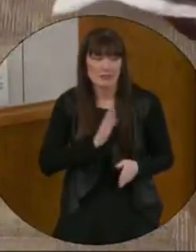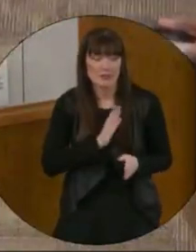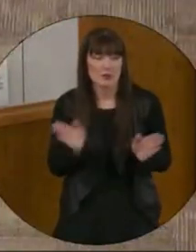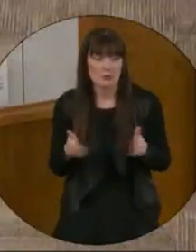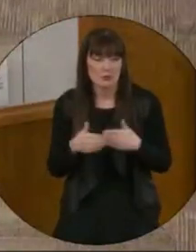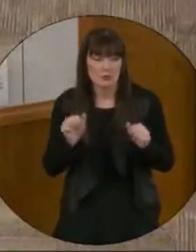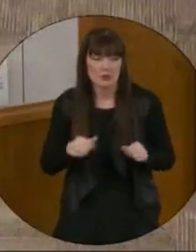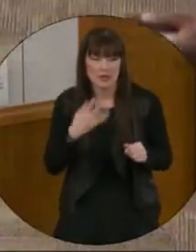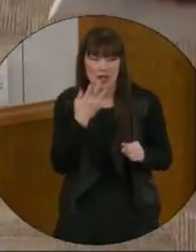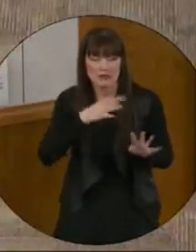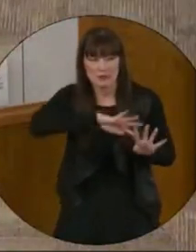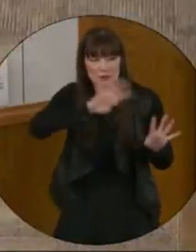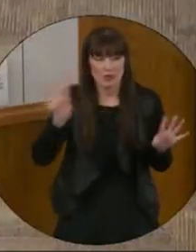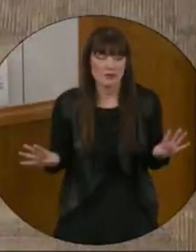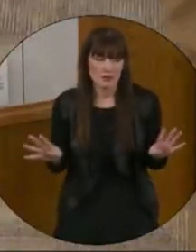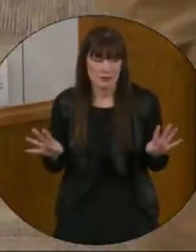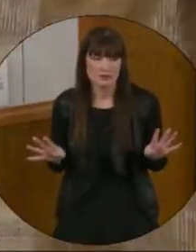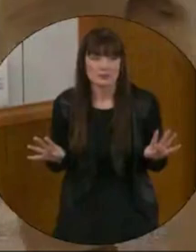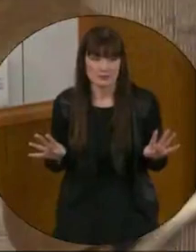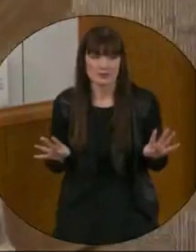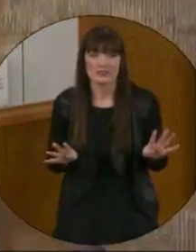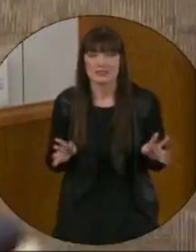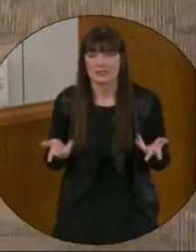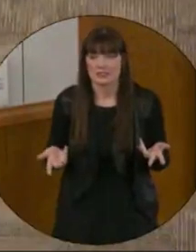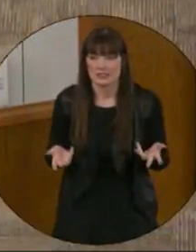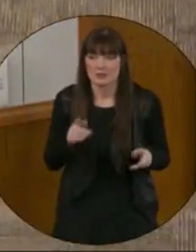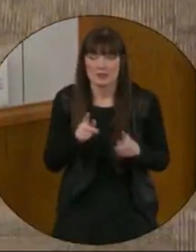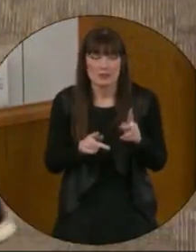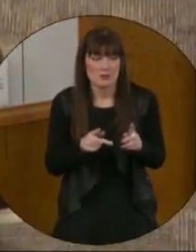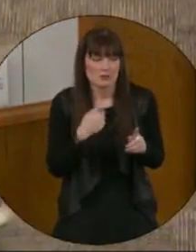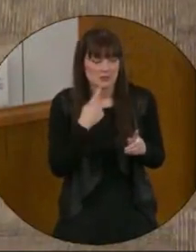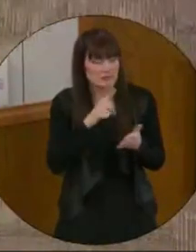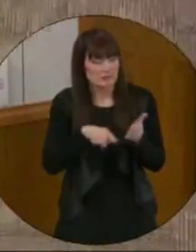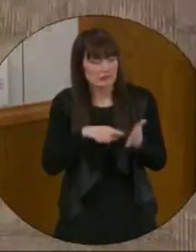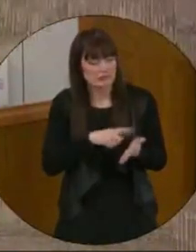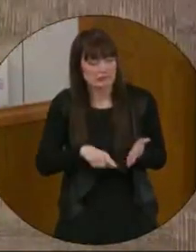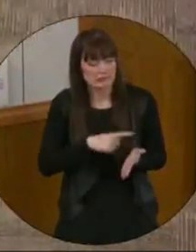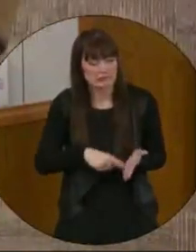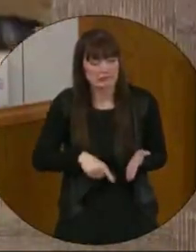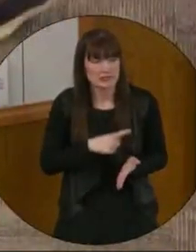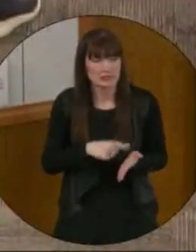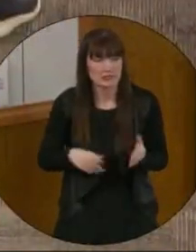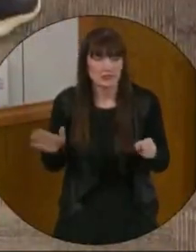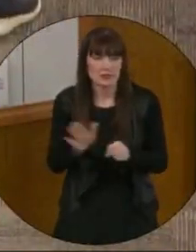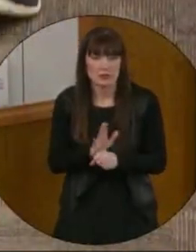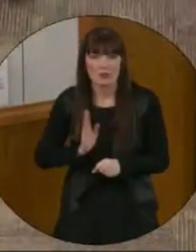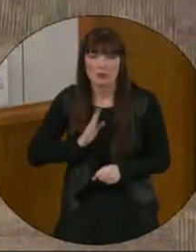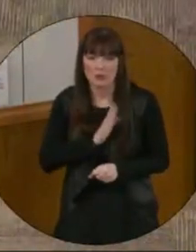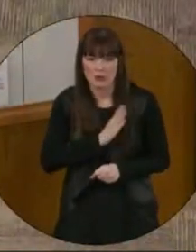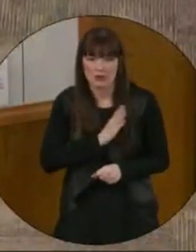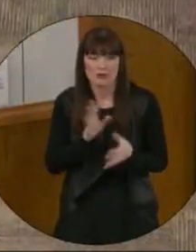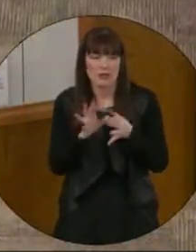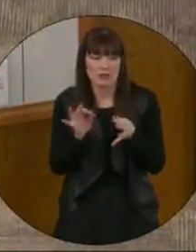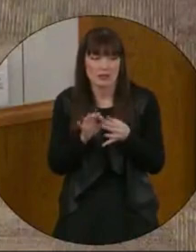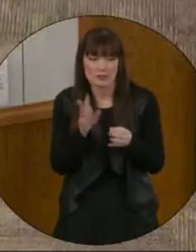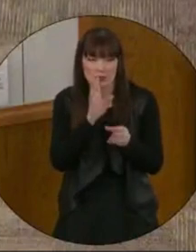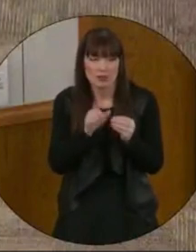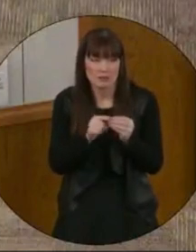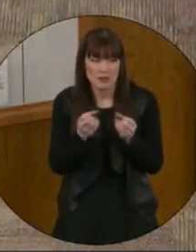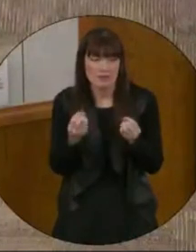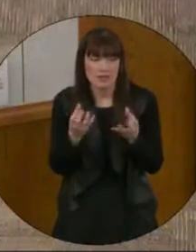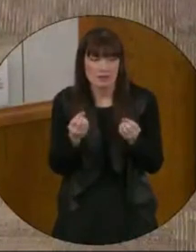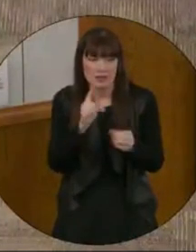I was admonished for not addressing the entire board in some of my comments, so I'm going to try and fix that tonight. I will be speaking on several consent